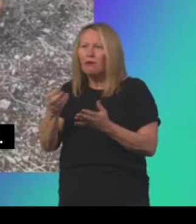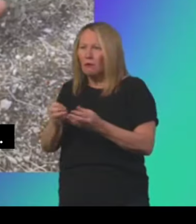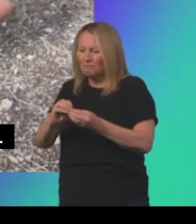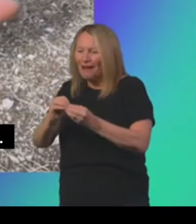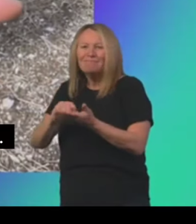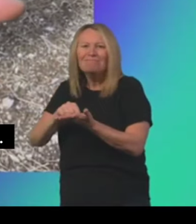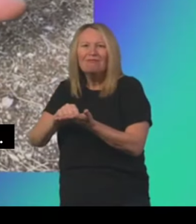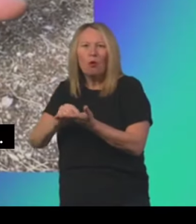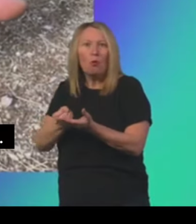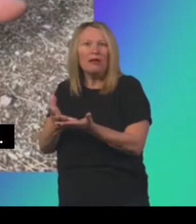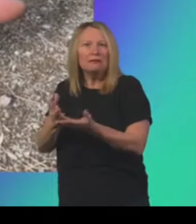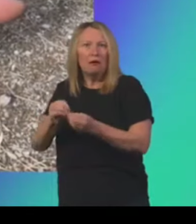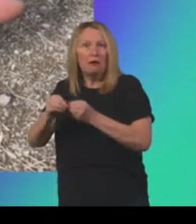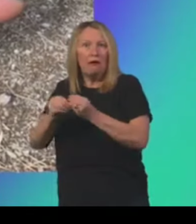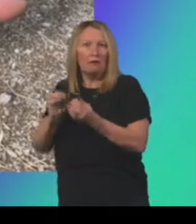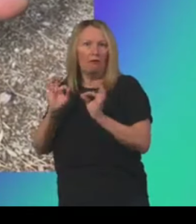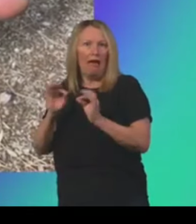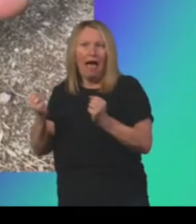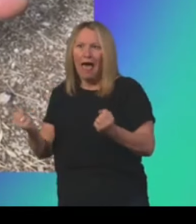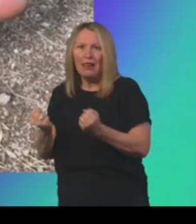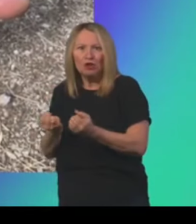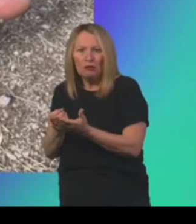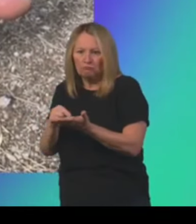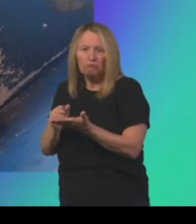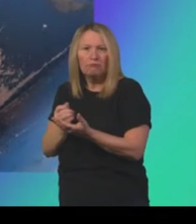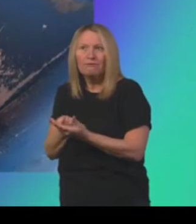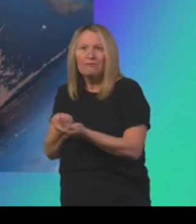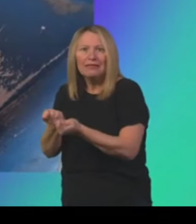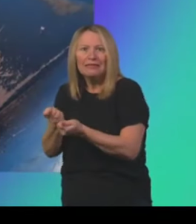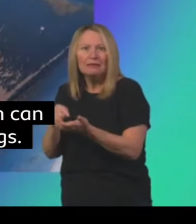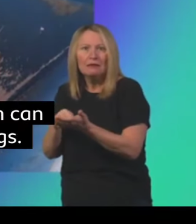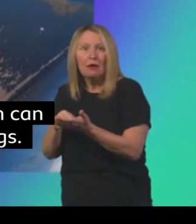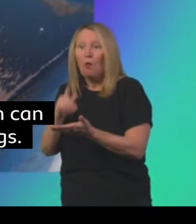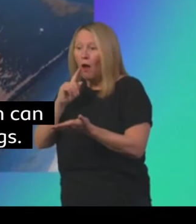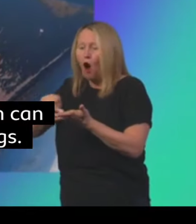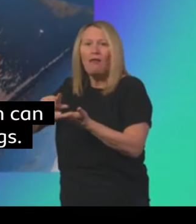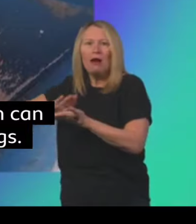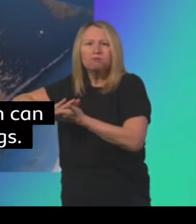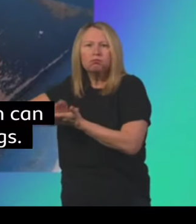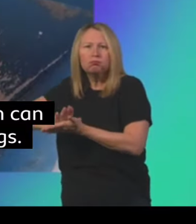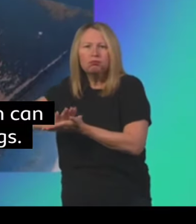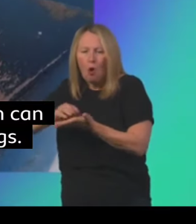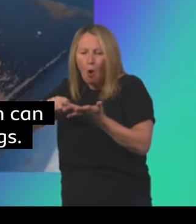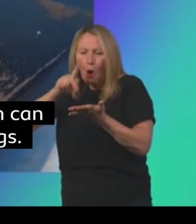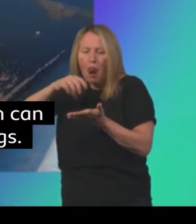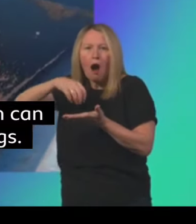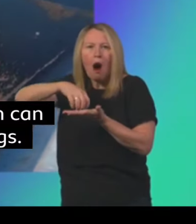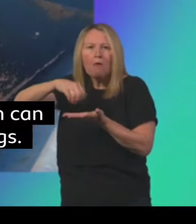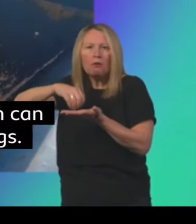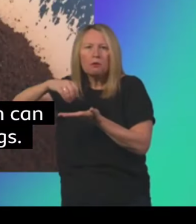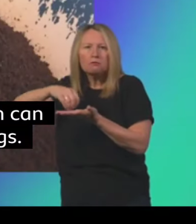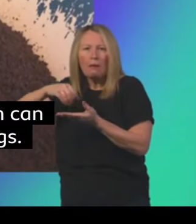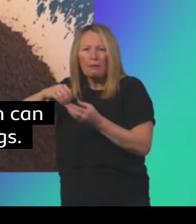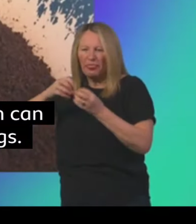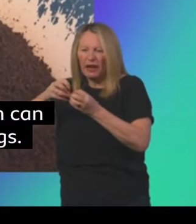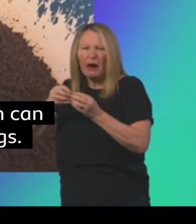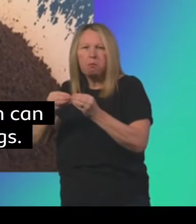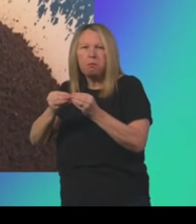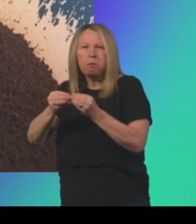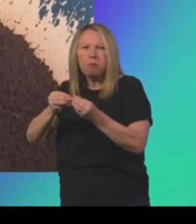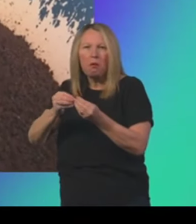turned into a valuable energy source. Once the olives have most of the oil taken from them, a thick paste is left